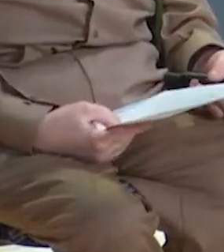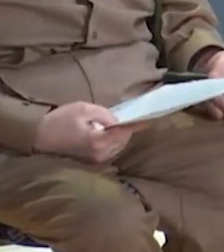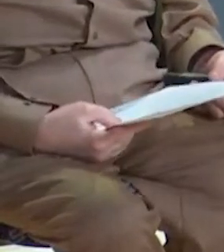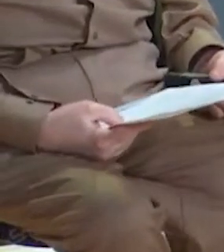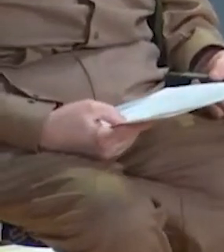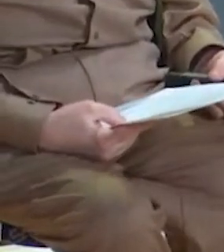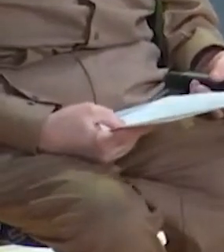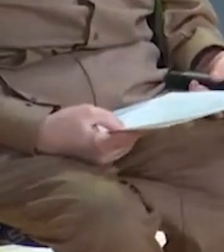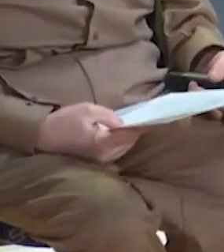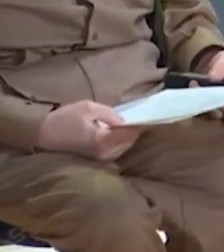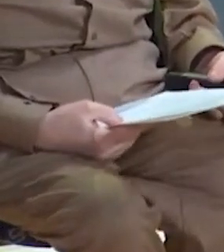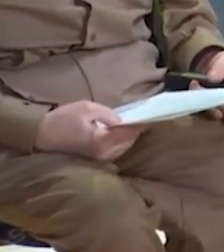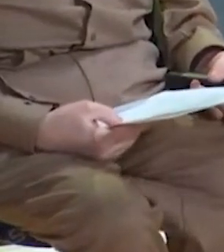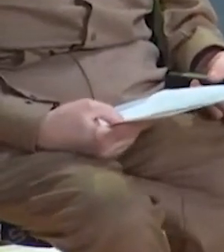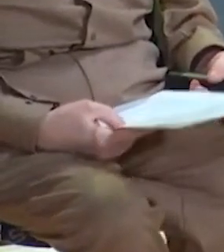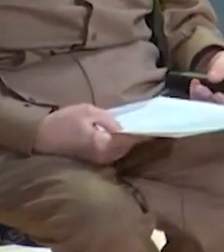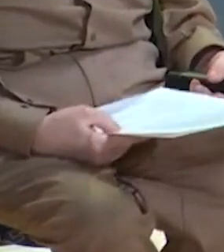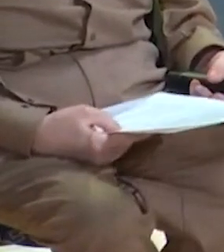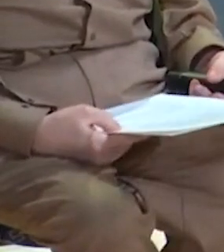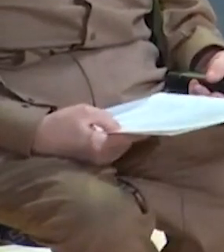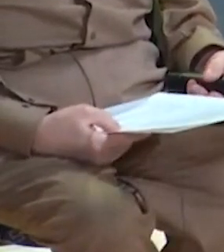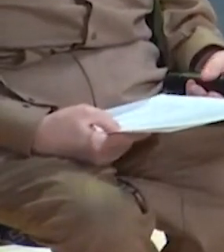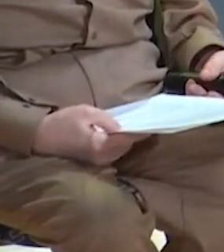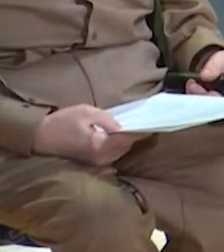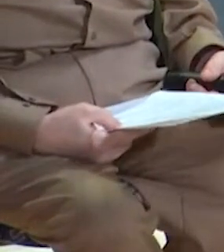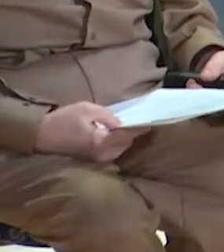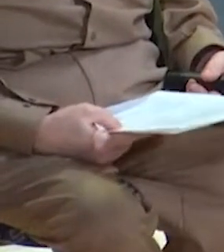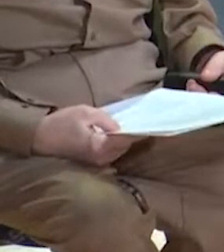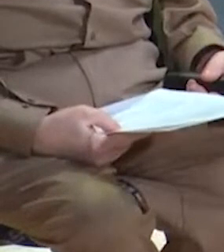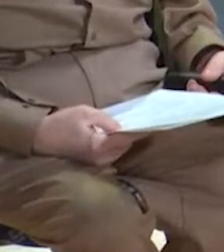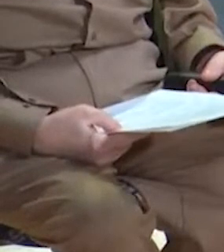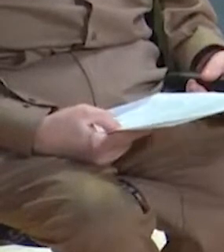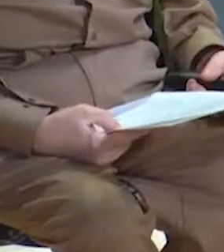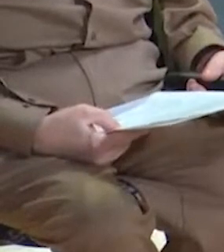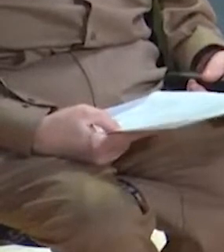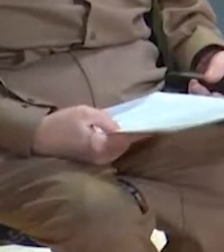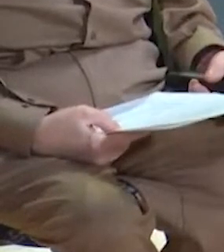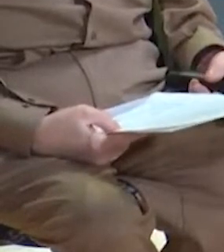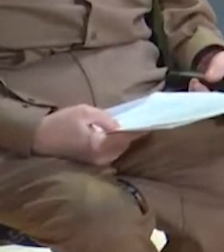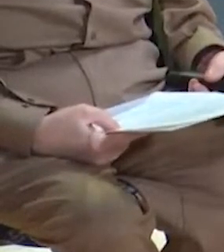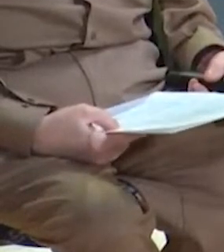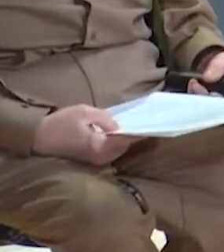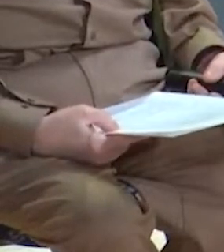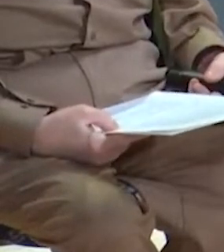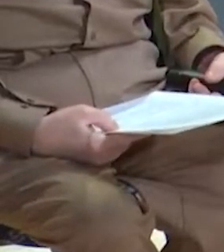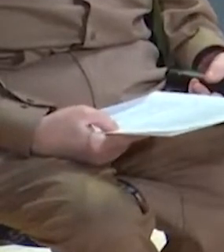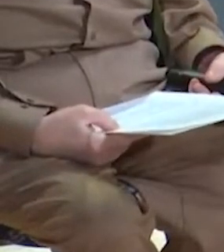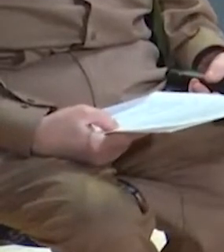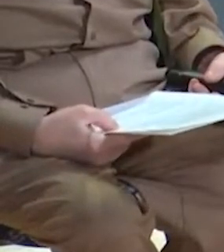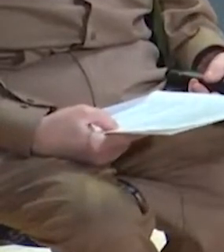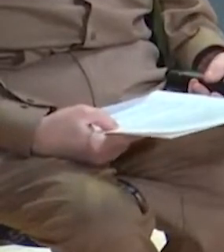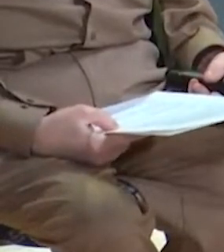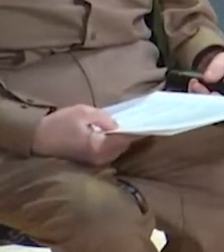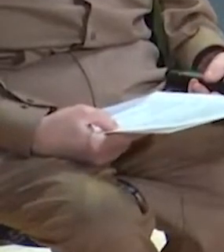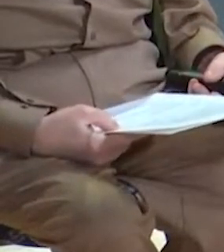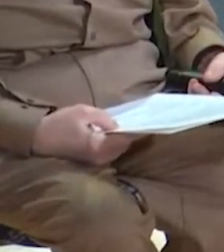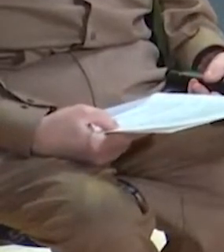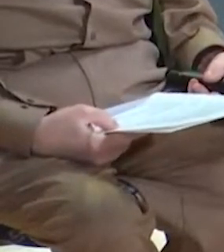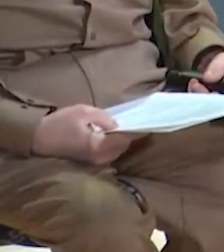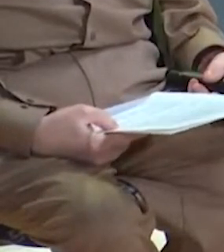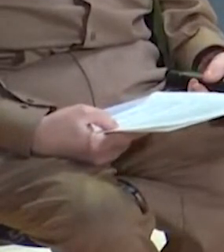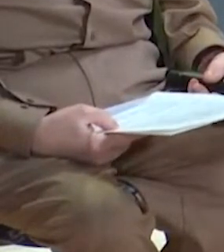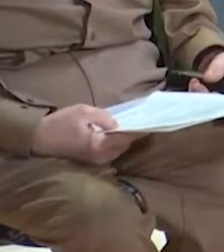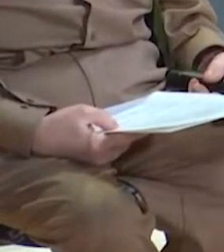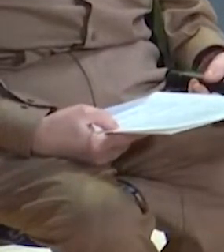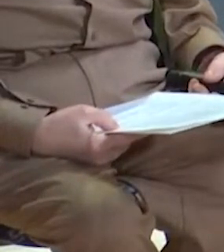with having agriculture as part of our livelihoods again. And